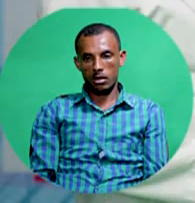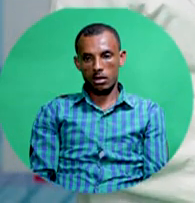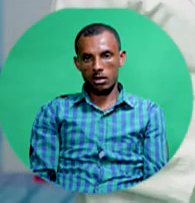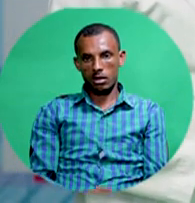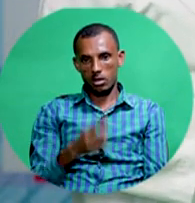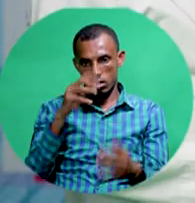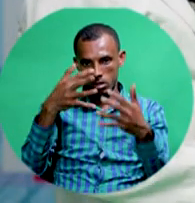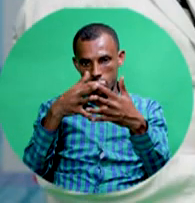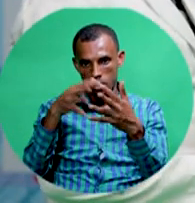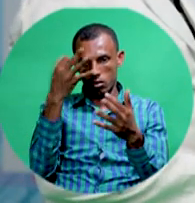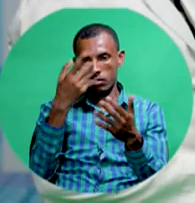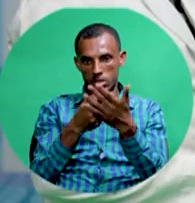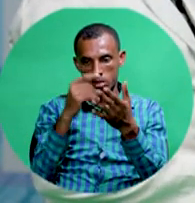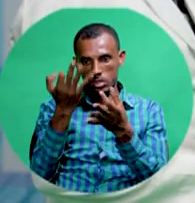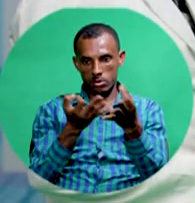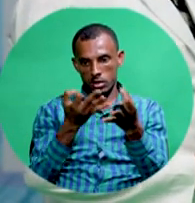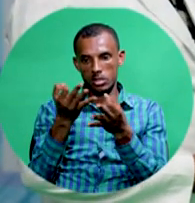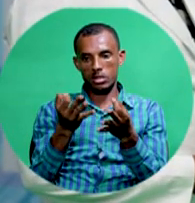What will be the integral of this expression?